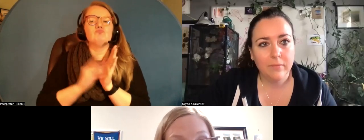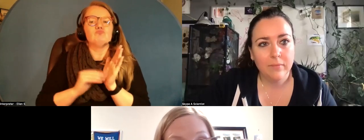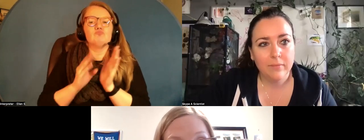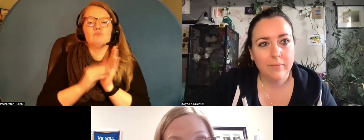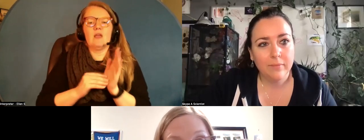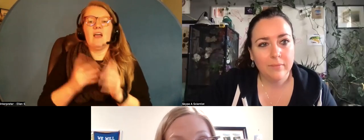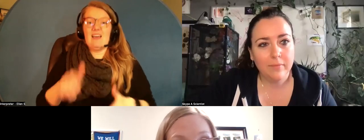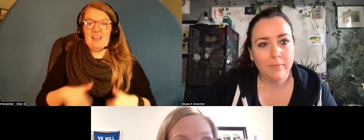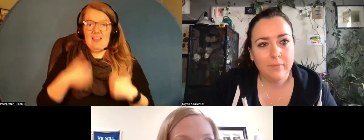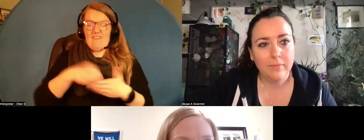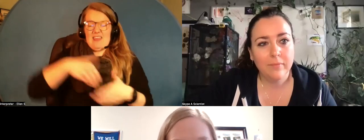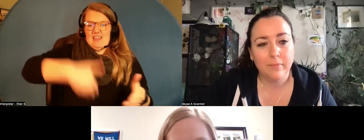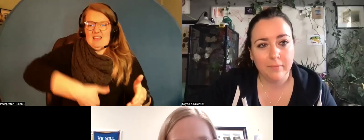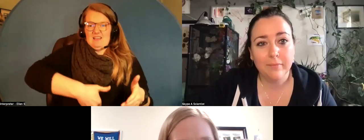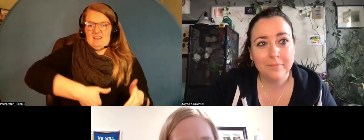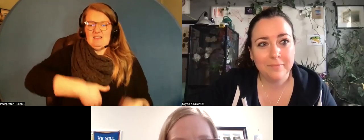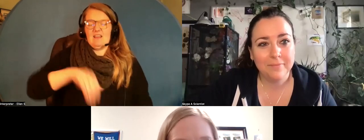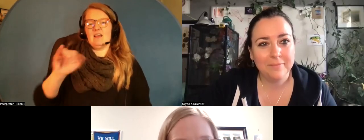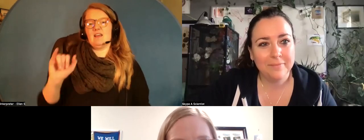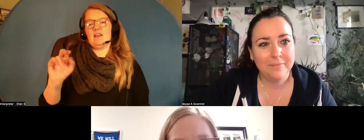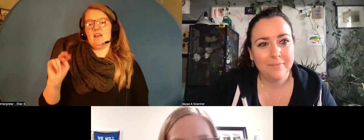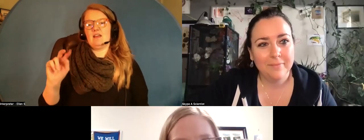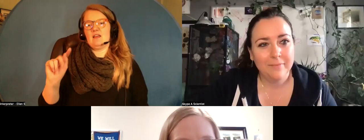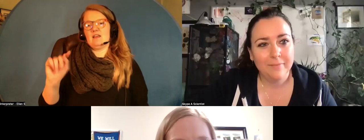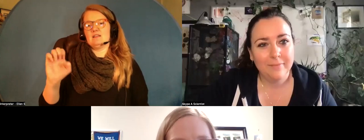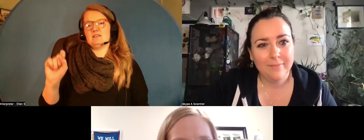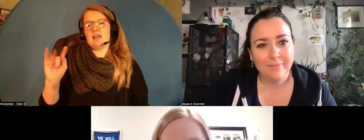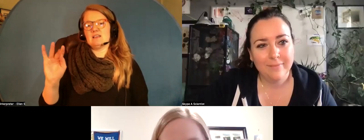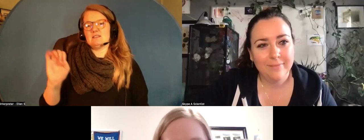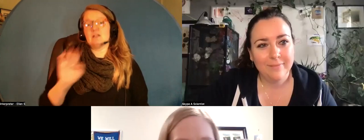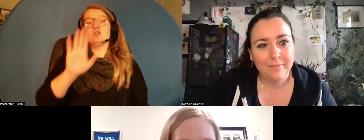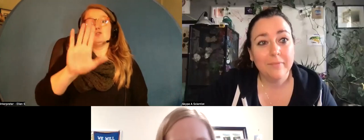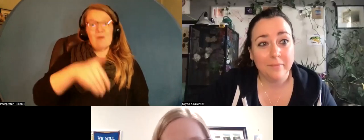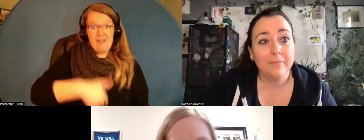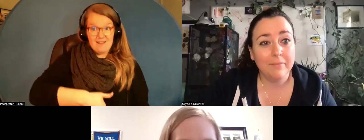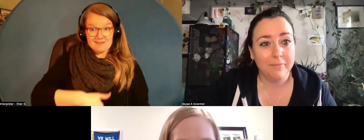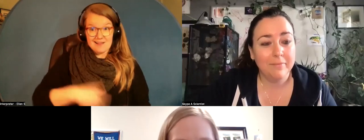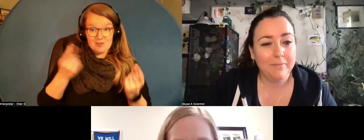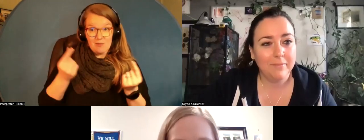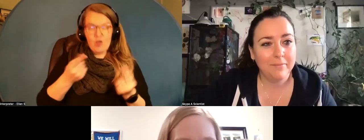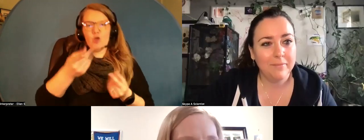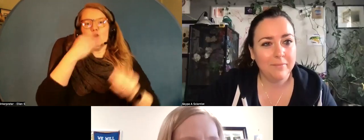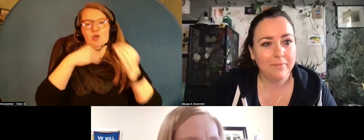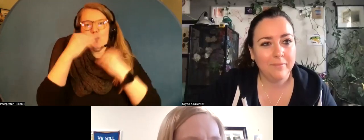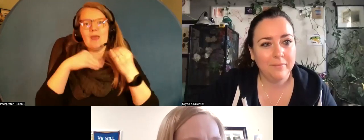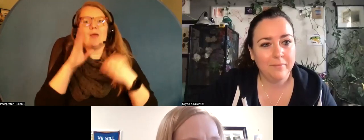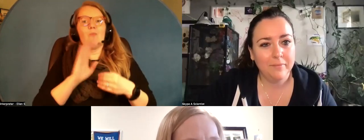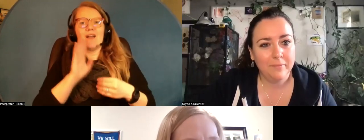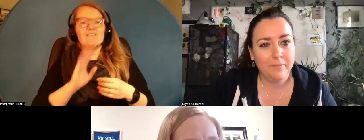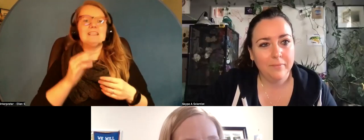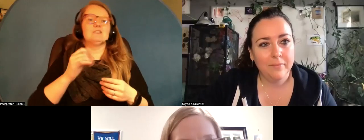what is your intestine doing? It's absorbing all of those nutrients that you had with your lunch or your breakfast, wherever you are,